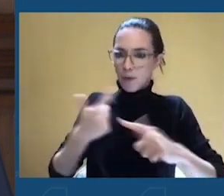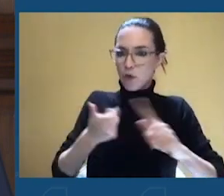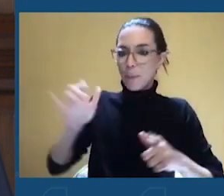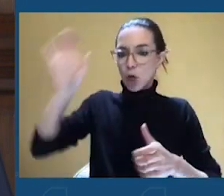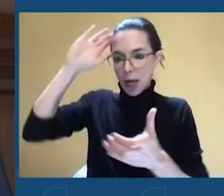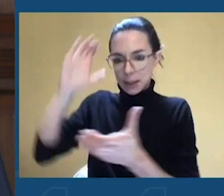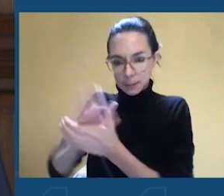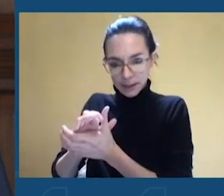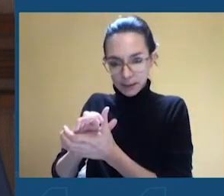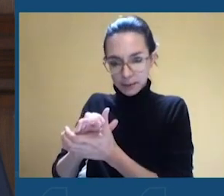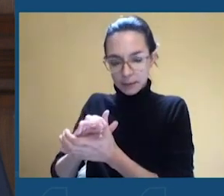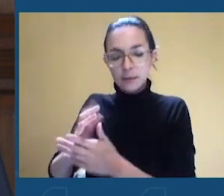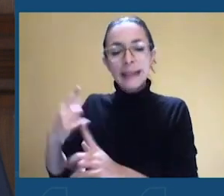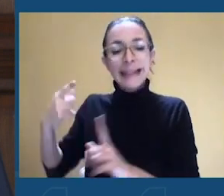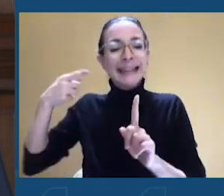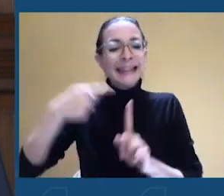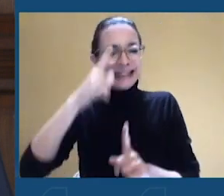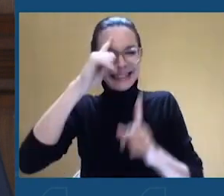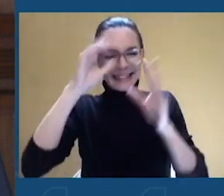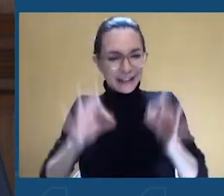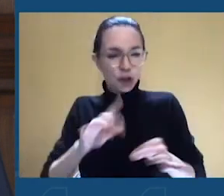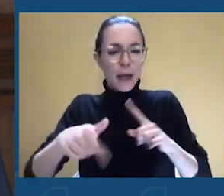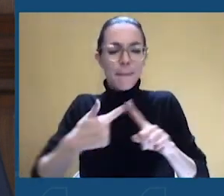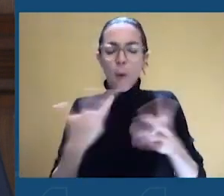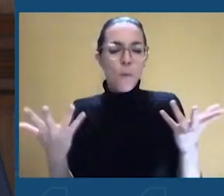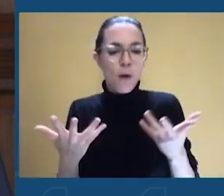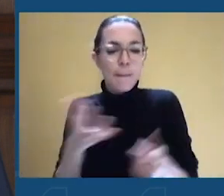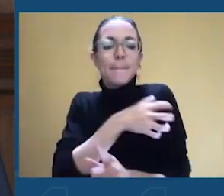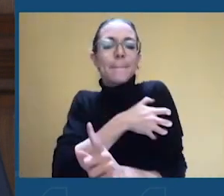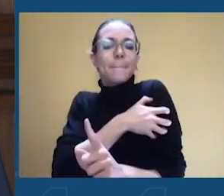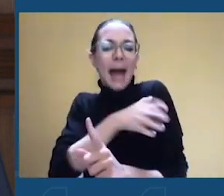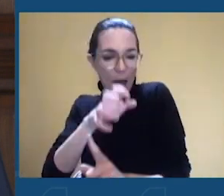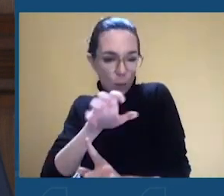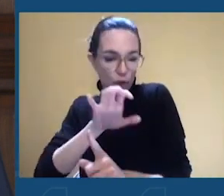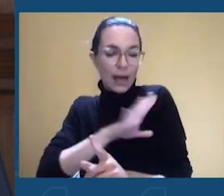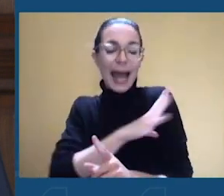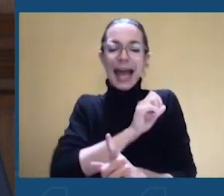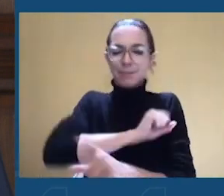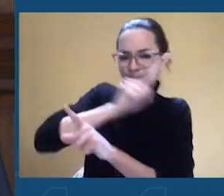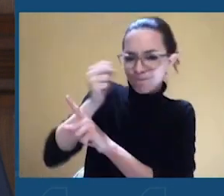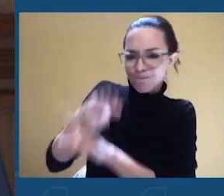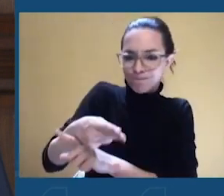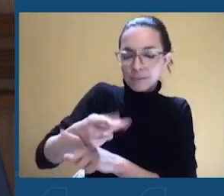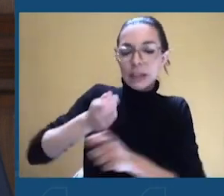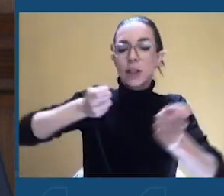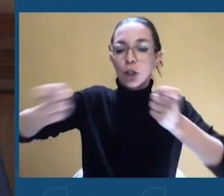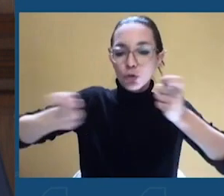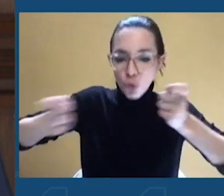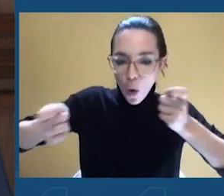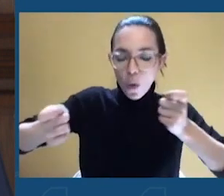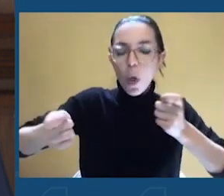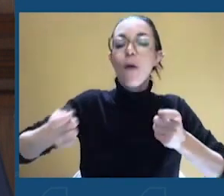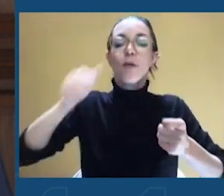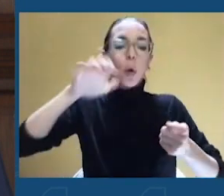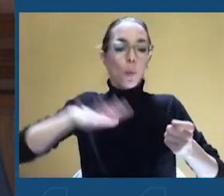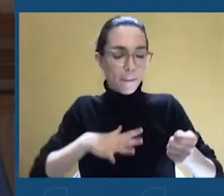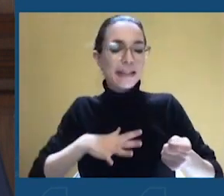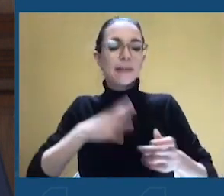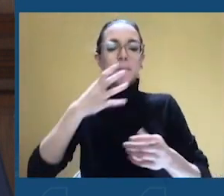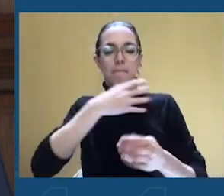These decisions are about power. And asserting control over a woman's body is about asserting power.